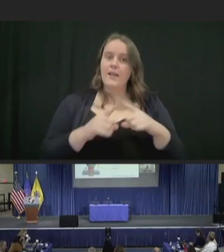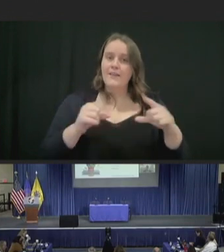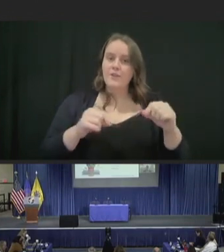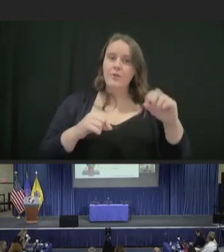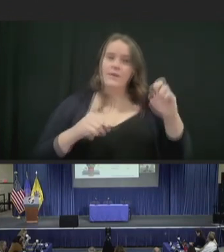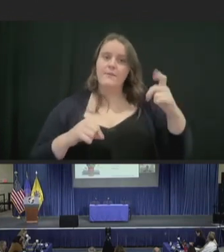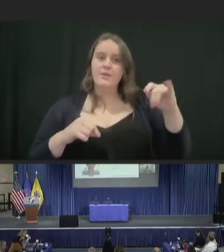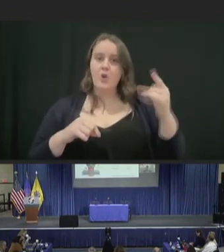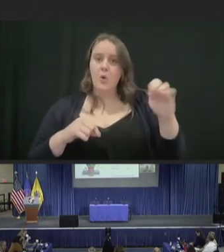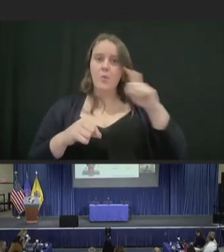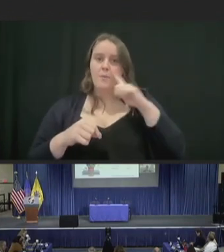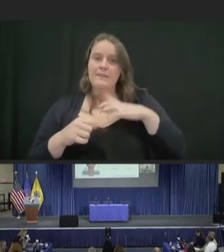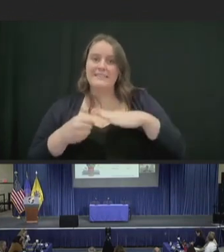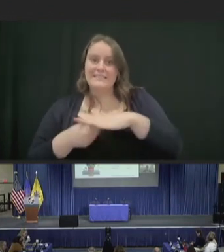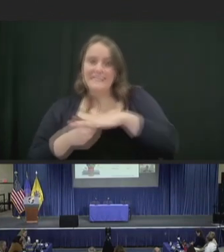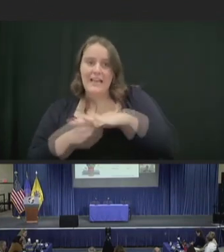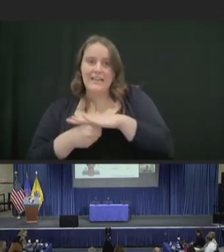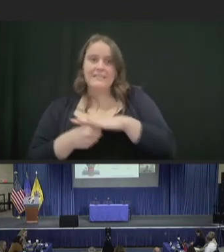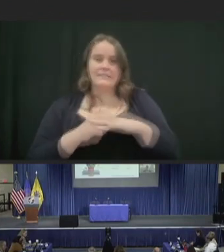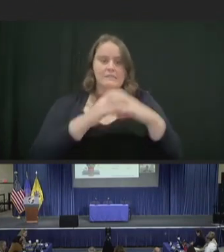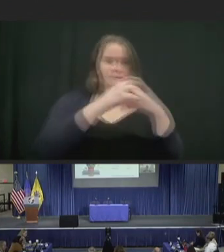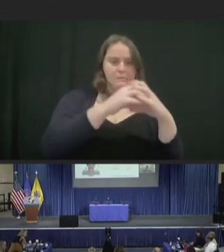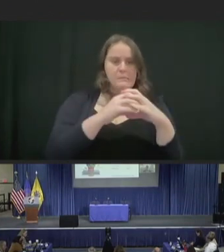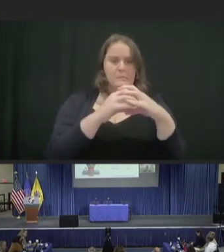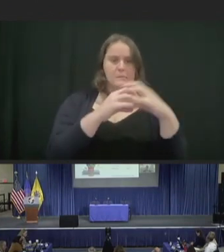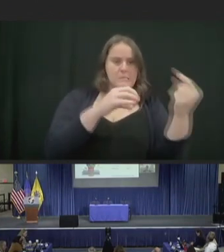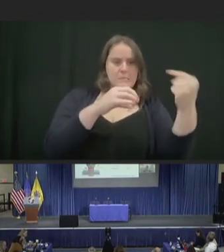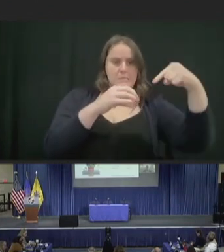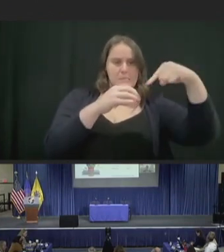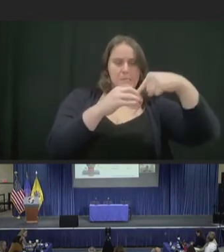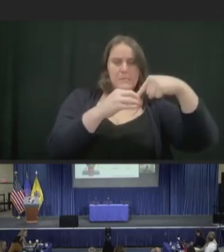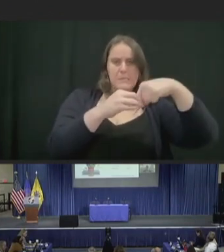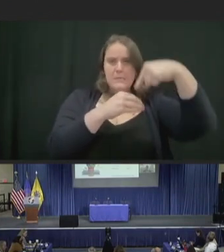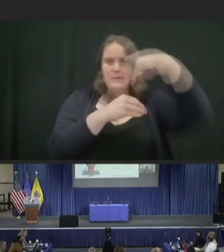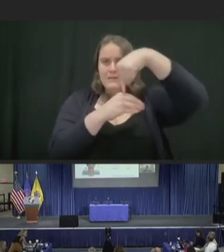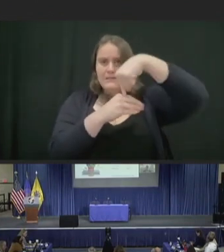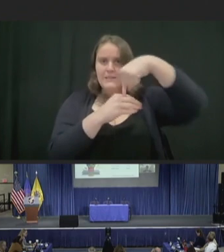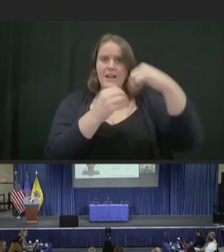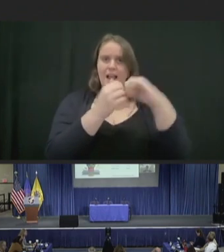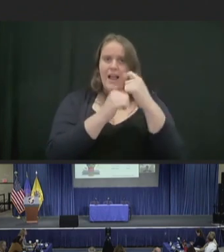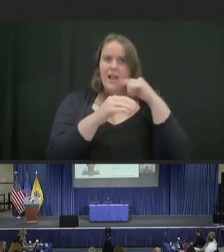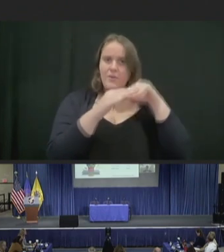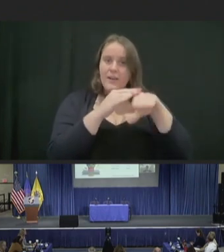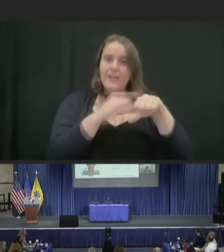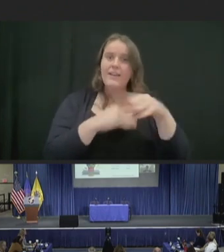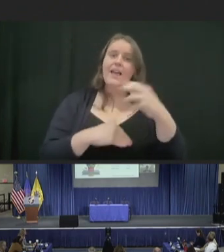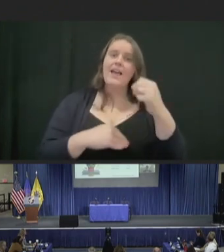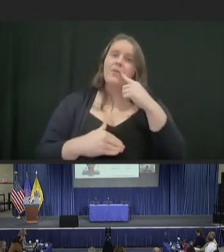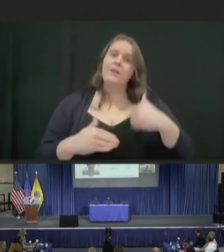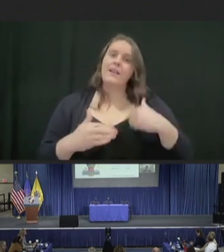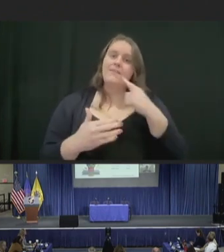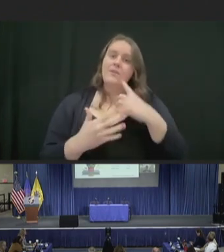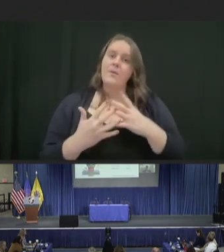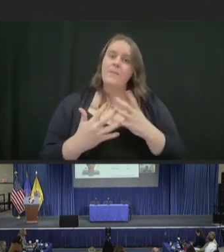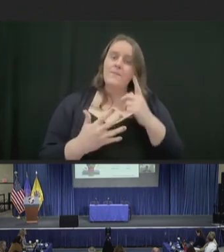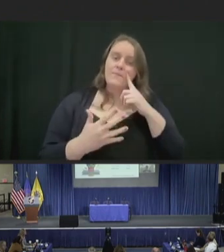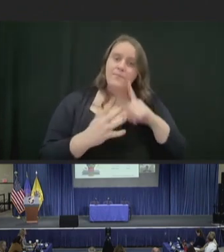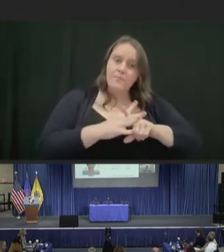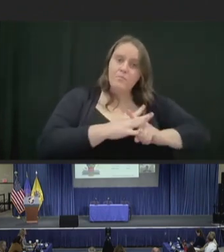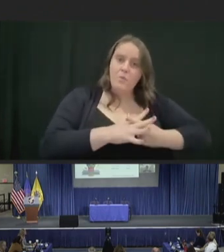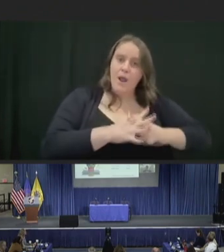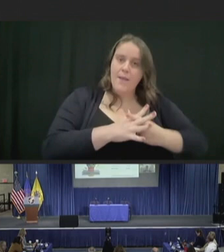for HIV neutralization and have a number of priming immunogen types that are in the pipeline of